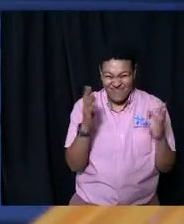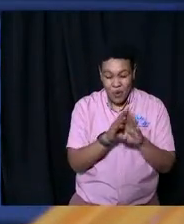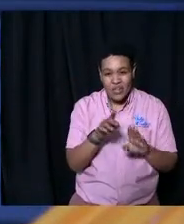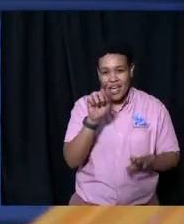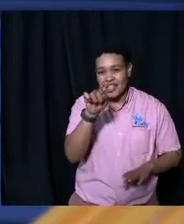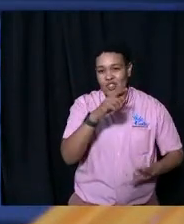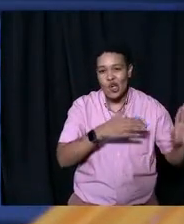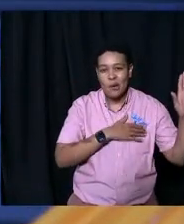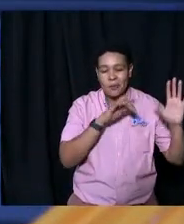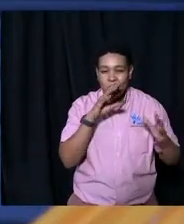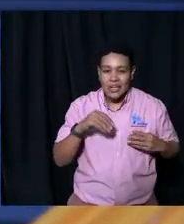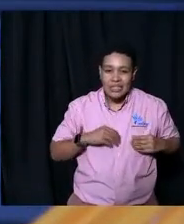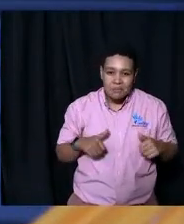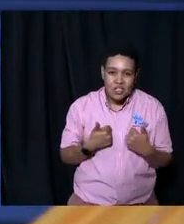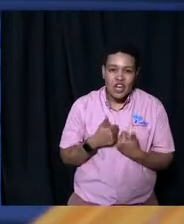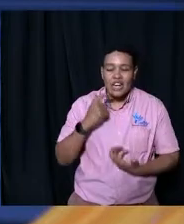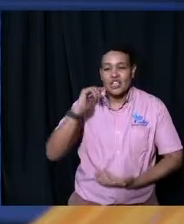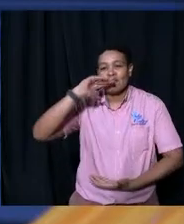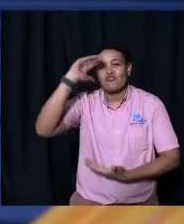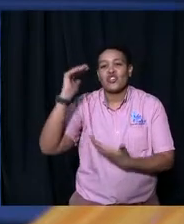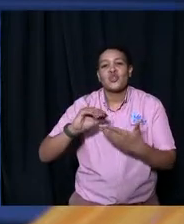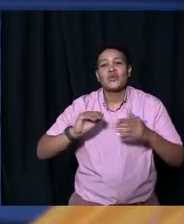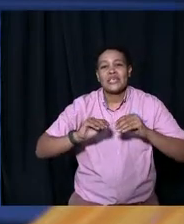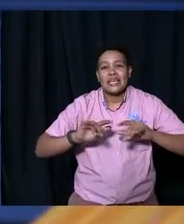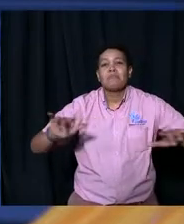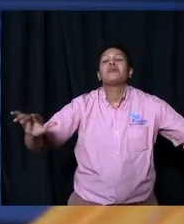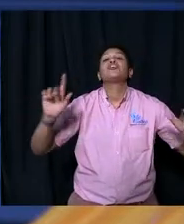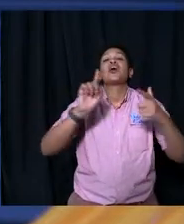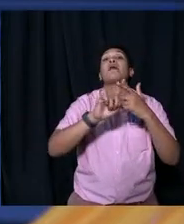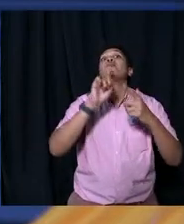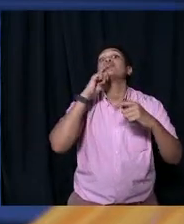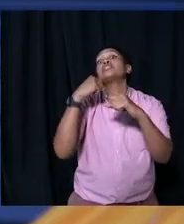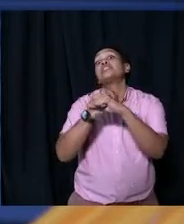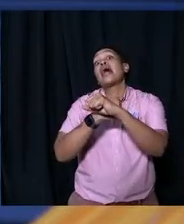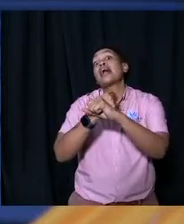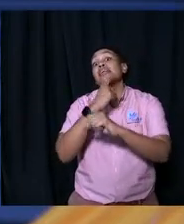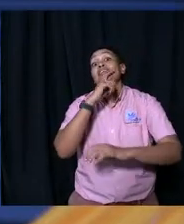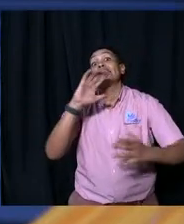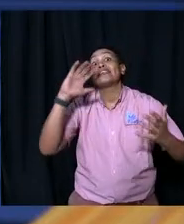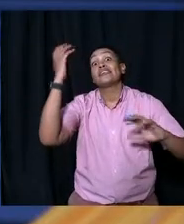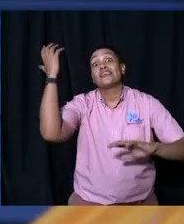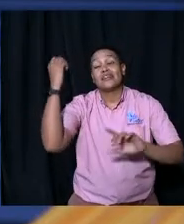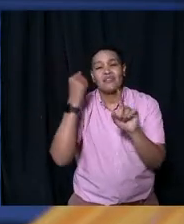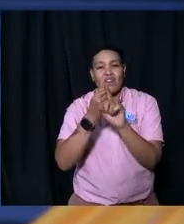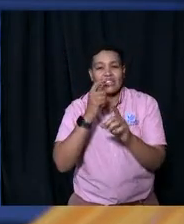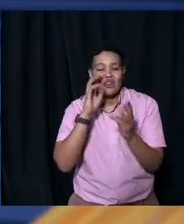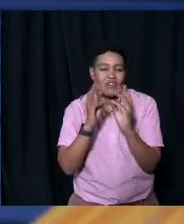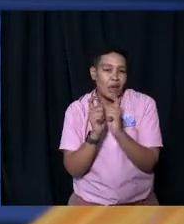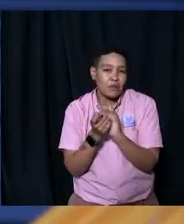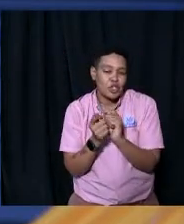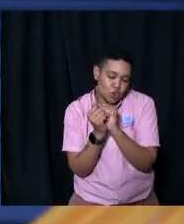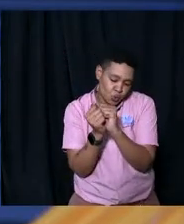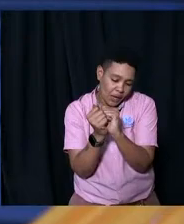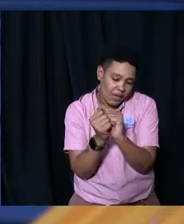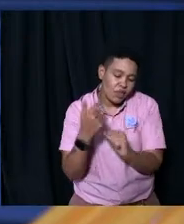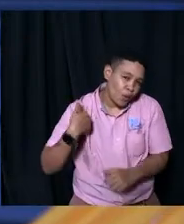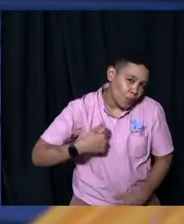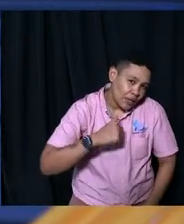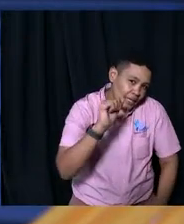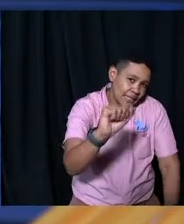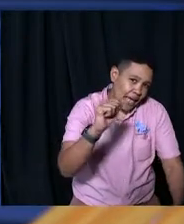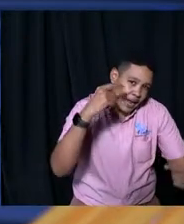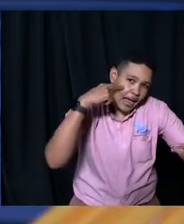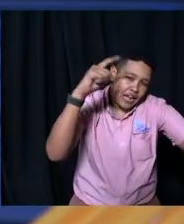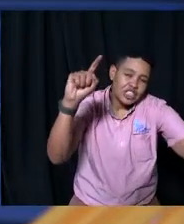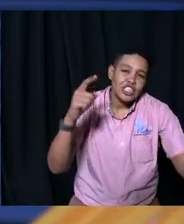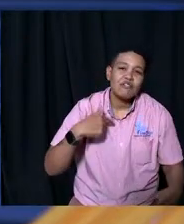commit to accepting the challenge of reducing emissions and tackling the adverse effects of climate change. Together, we can